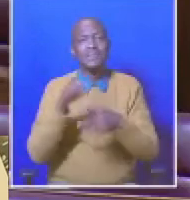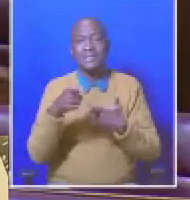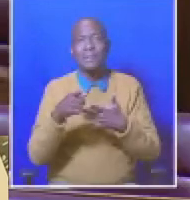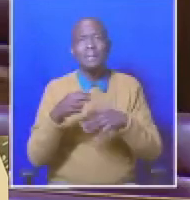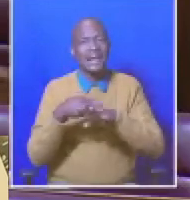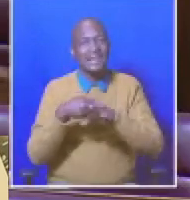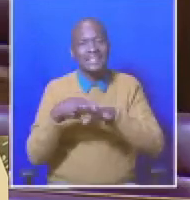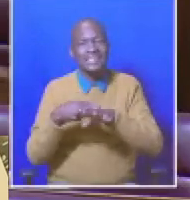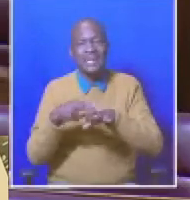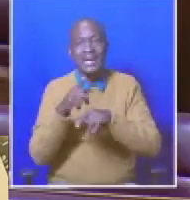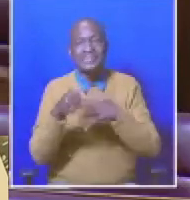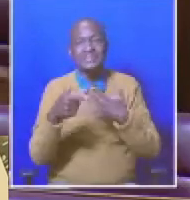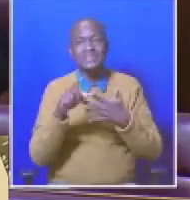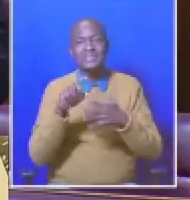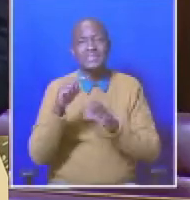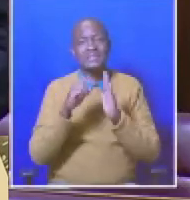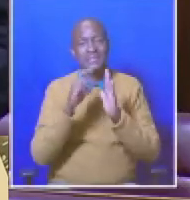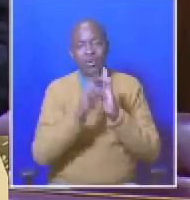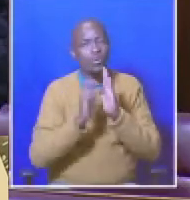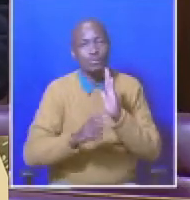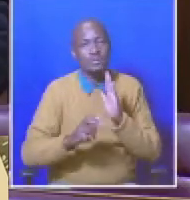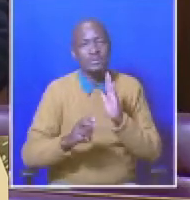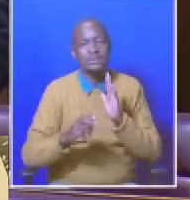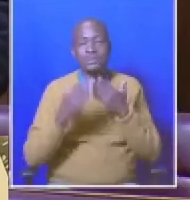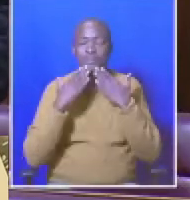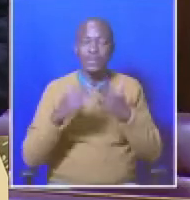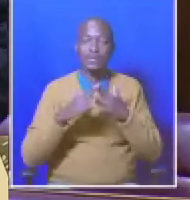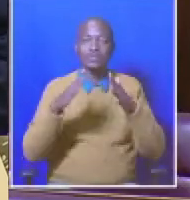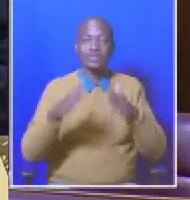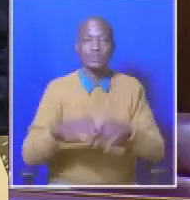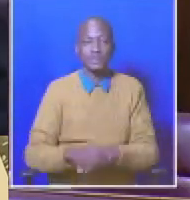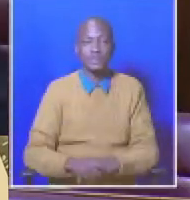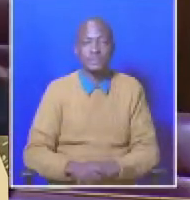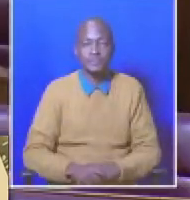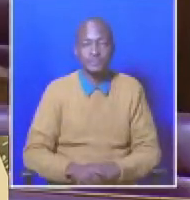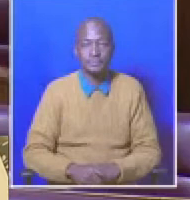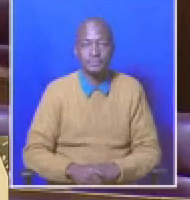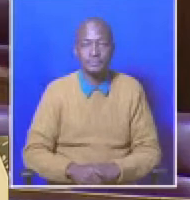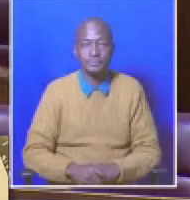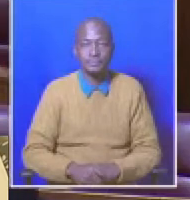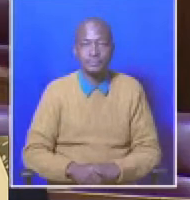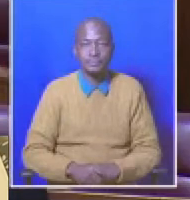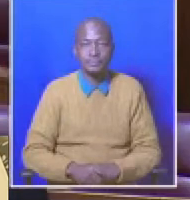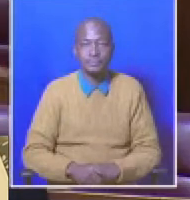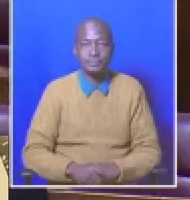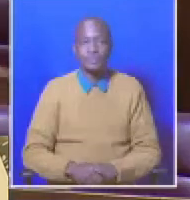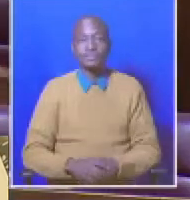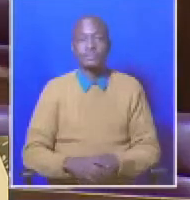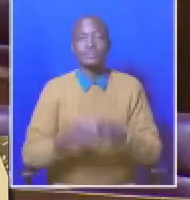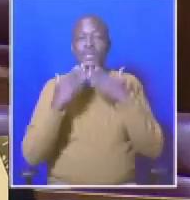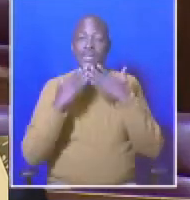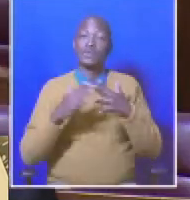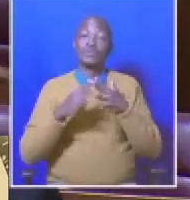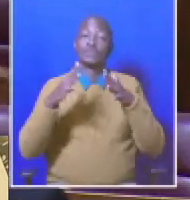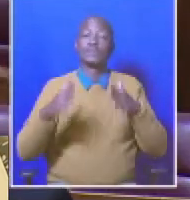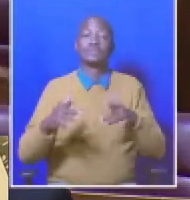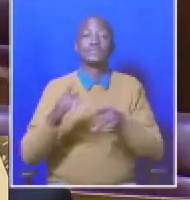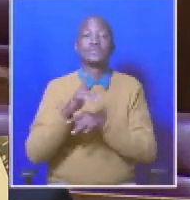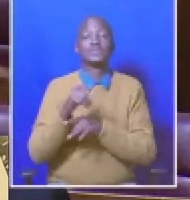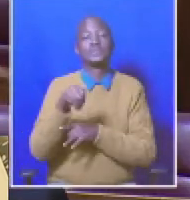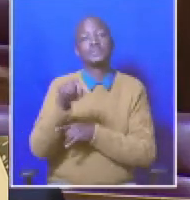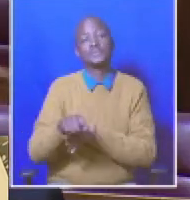racist water quotas? Thank you, Chairperson. Honorable Deputy President. Thank you very much, Chairperson.